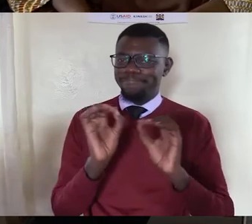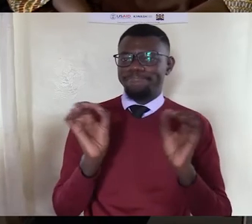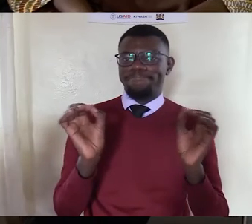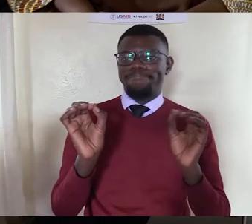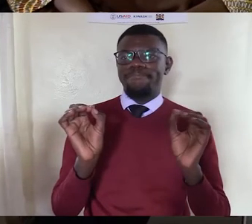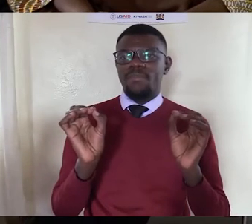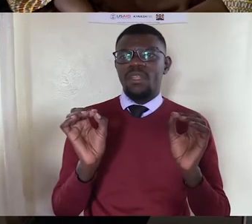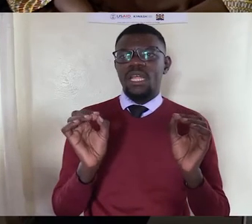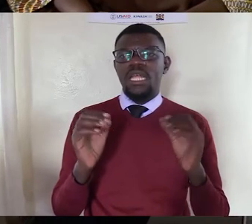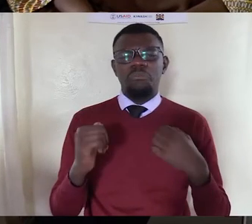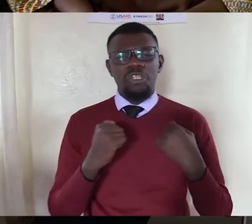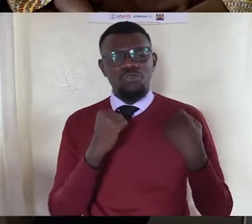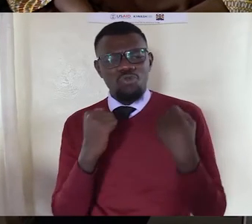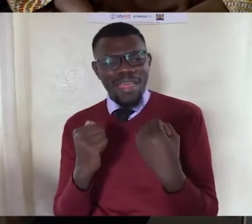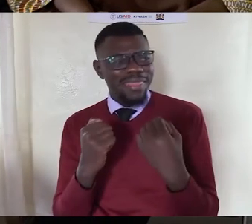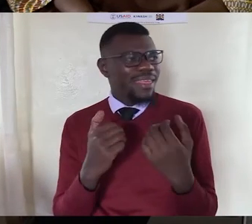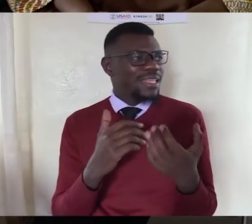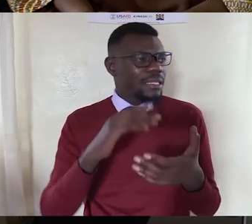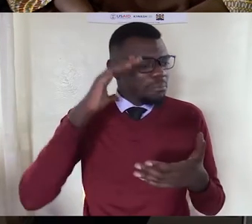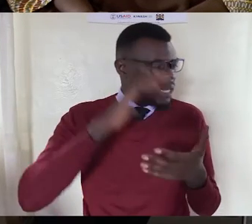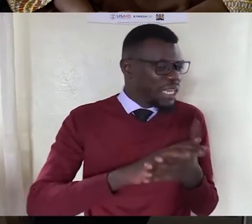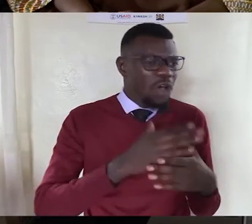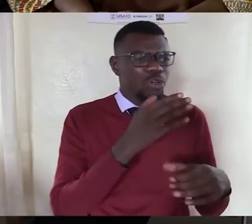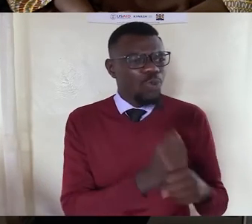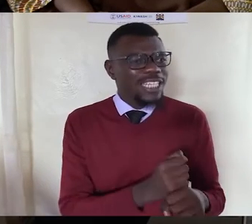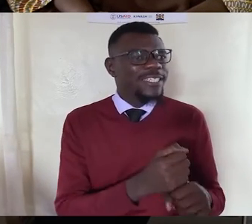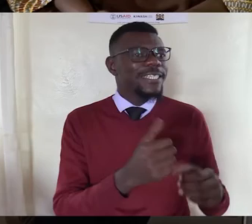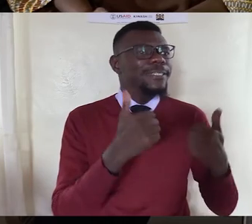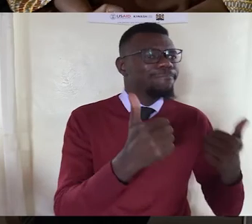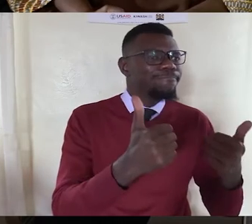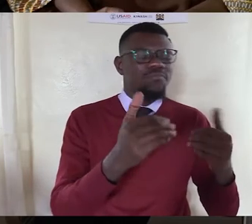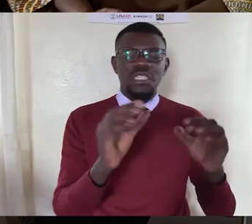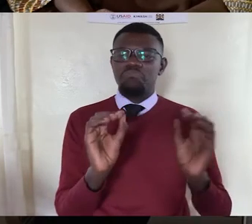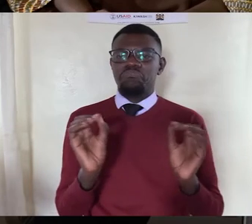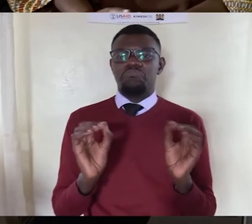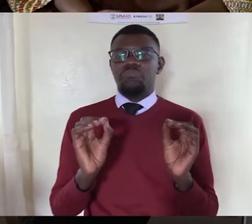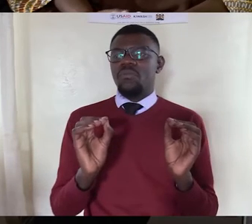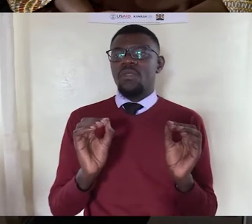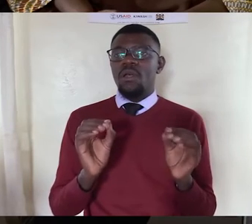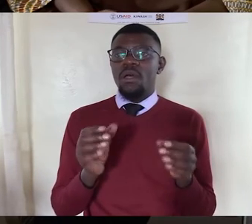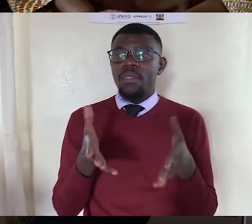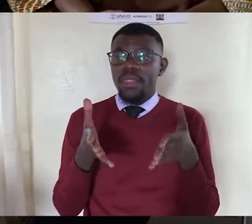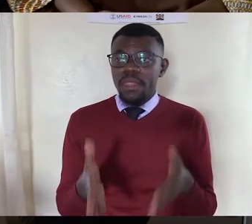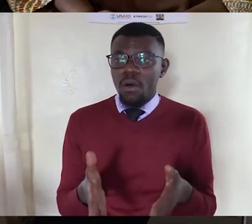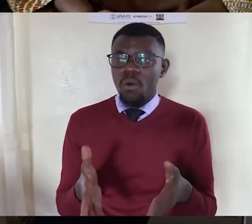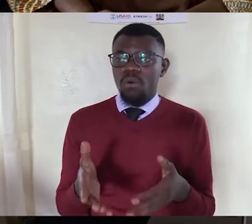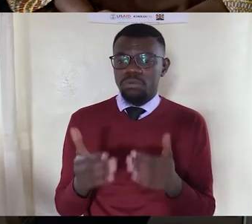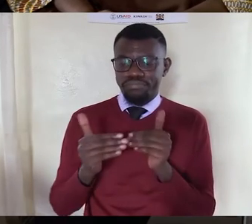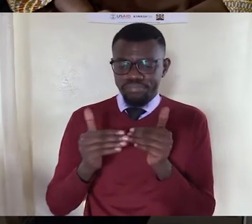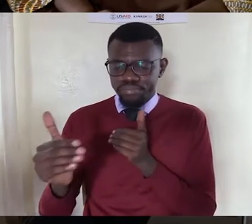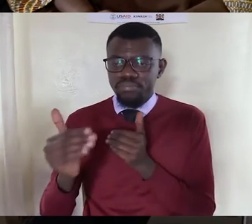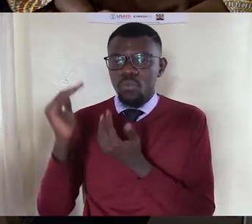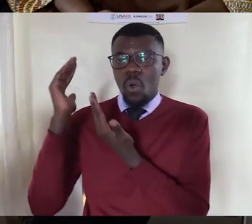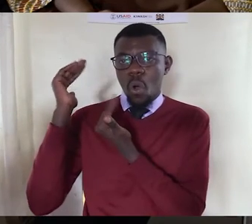the strength to believe and trust that all will be well. The signs are out there. And so one of the things we are also looking forward to is